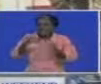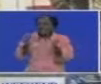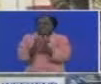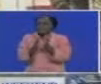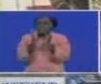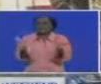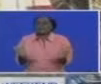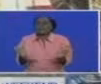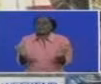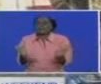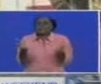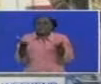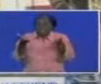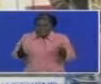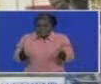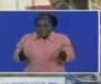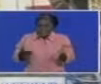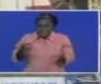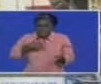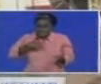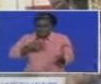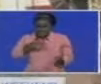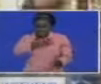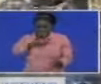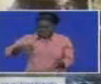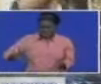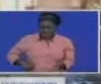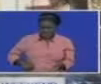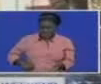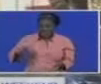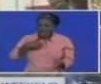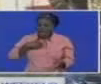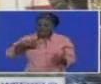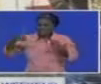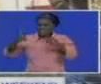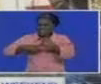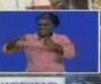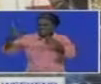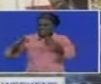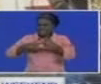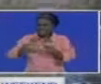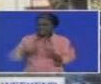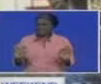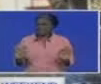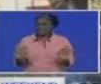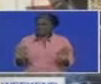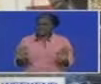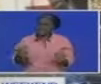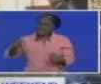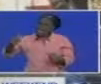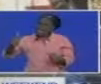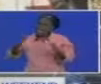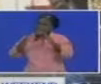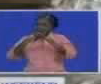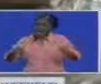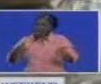Sasa, sisi ni watu wa Senate. Na Senate iko na watu 67 peke yake, ama namna gani? Sasa ile nyumba ingine iko na